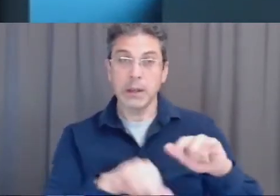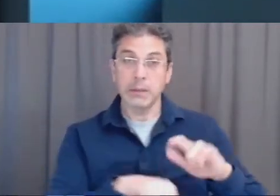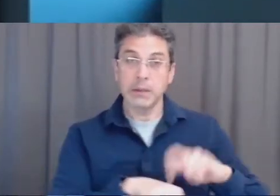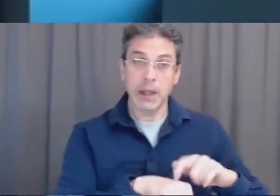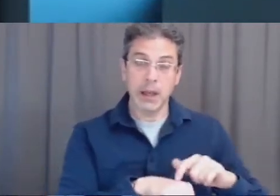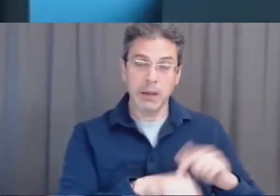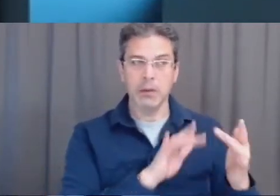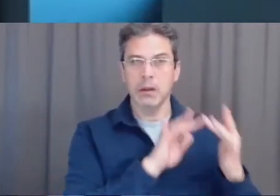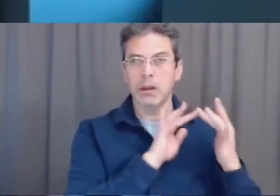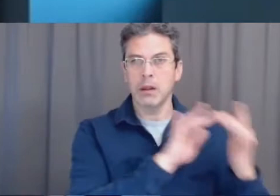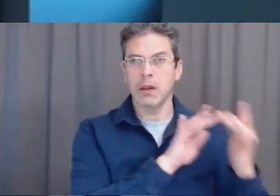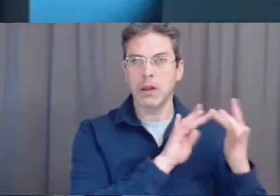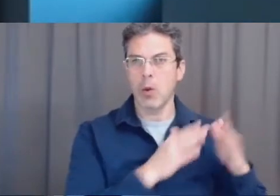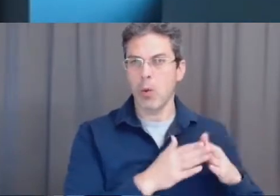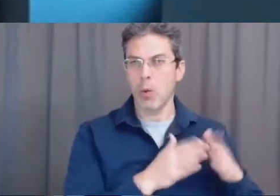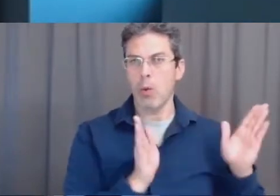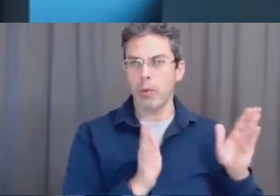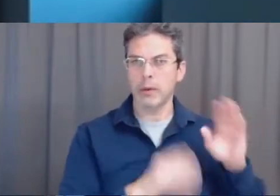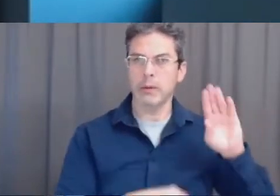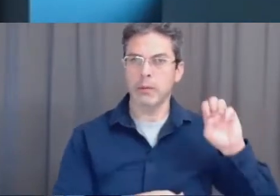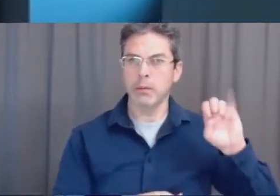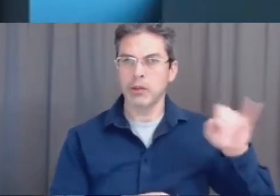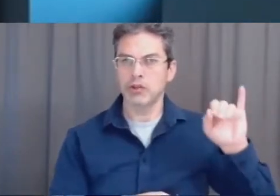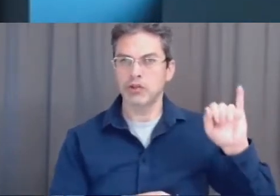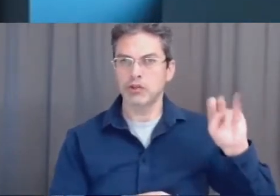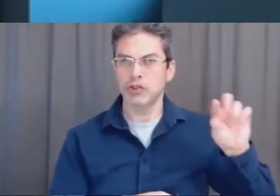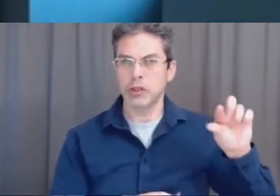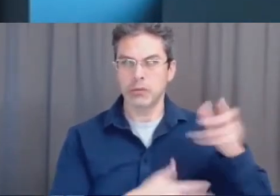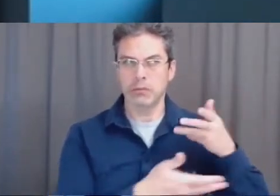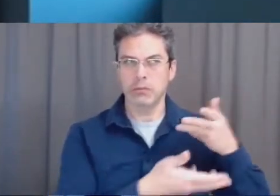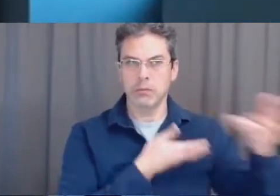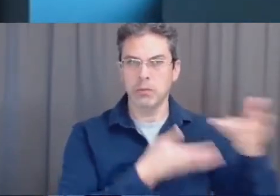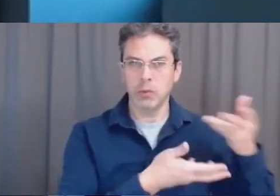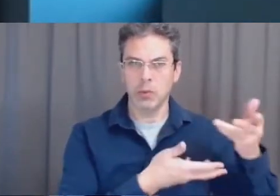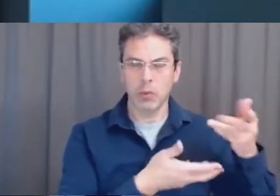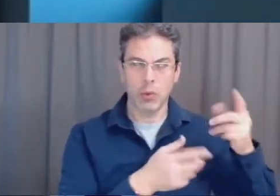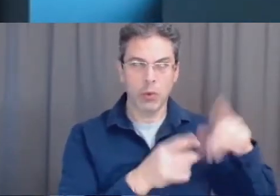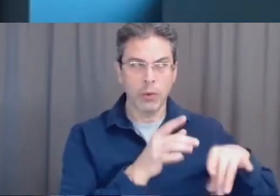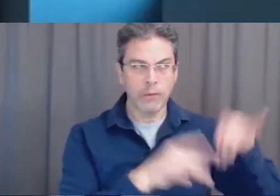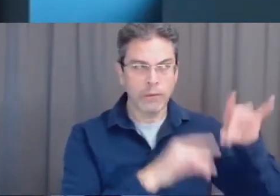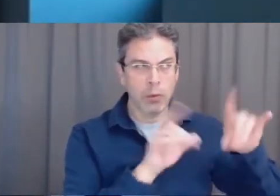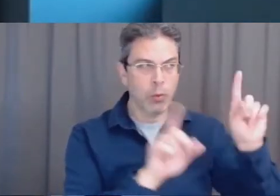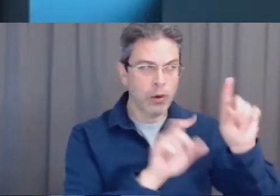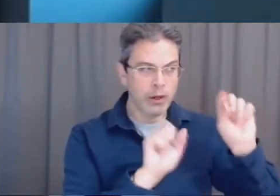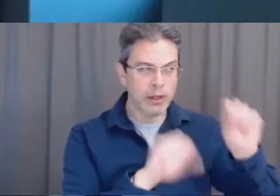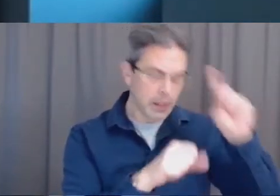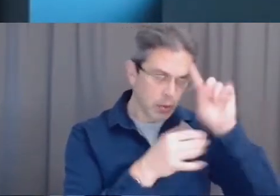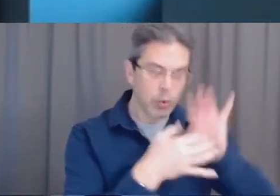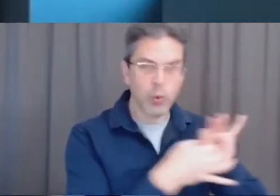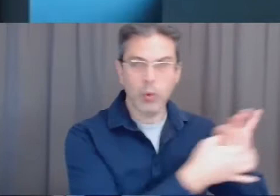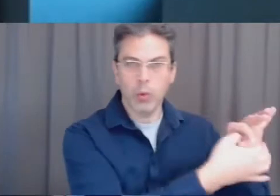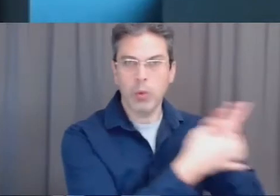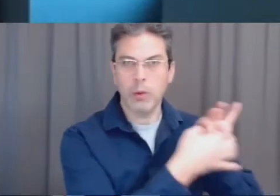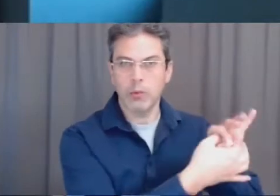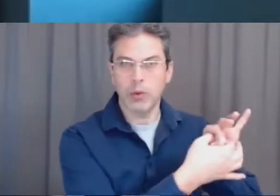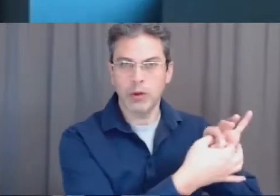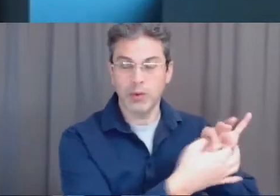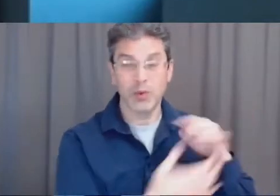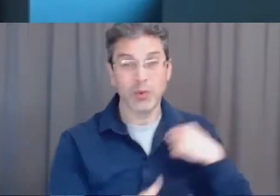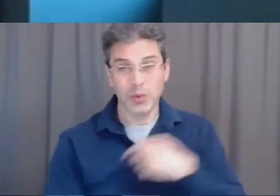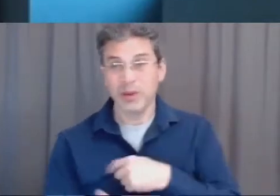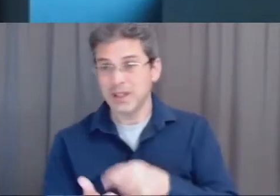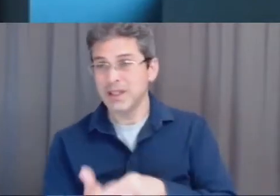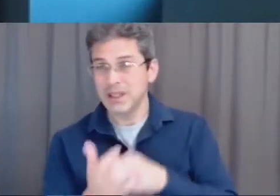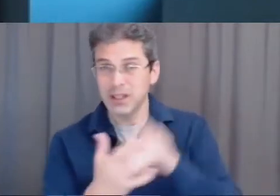with Beijing and seeking to cooperate in areas that require cooperation. We need to cooperate with China